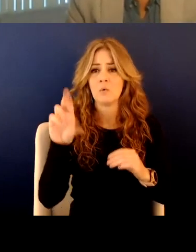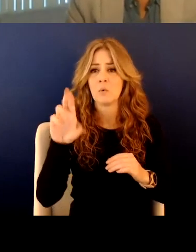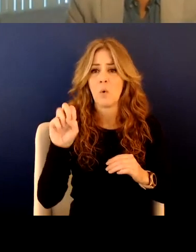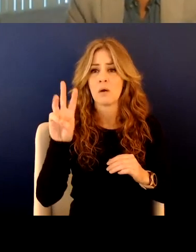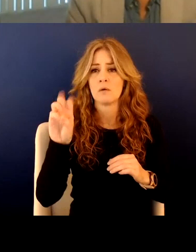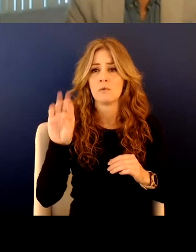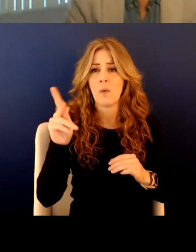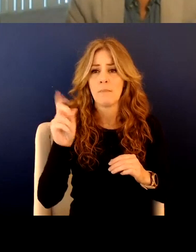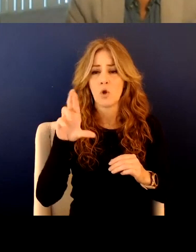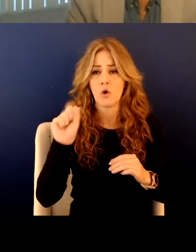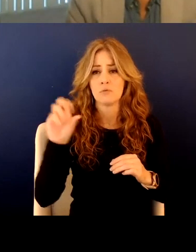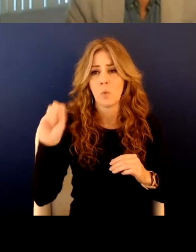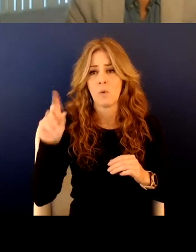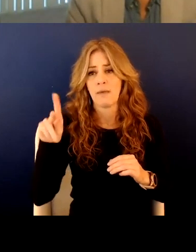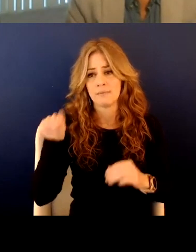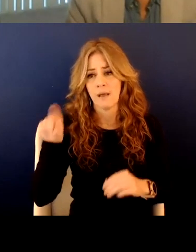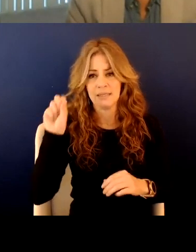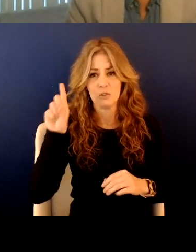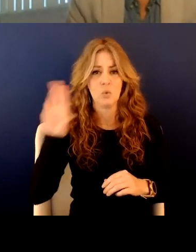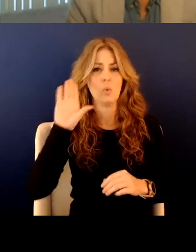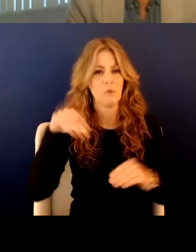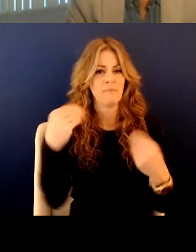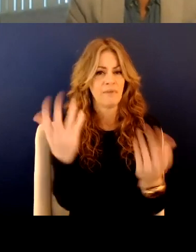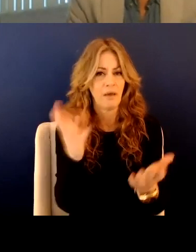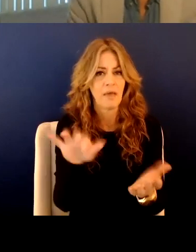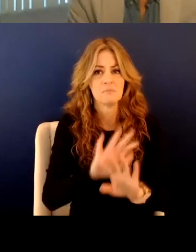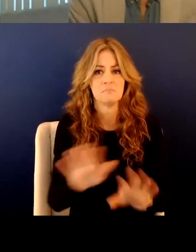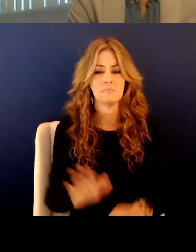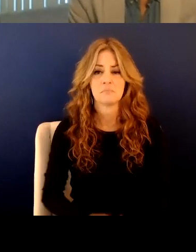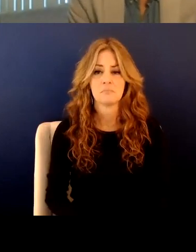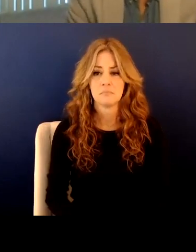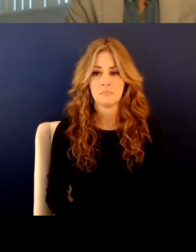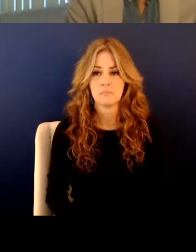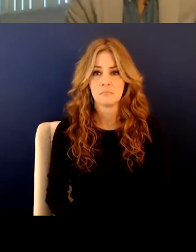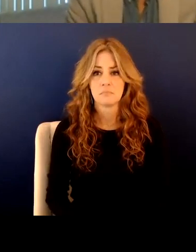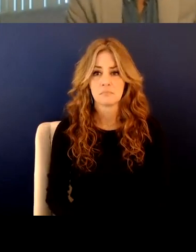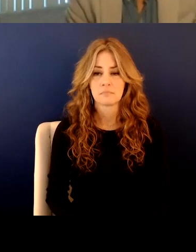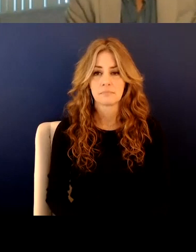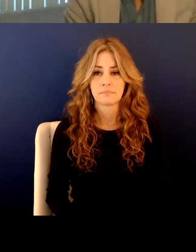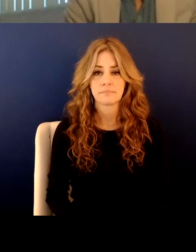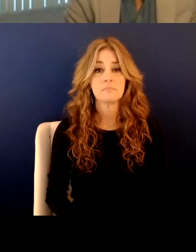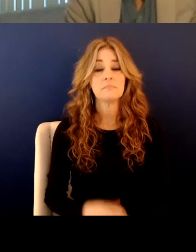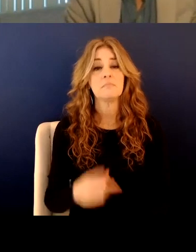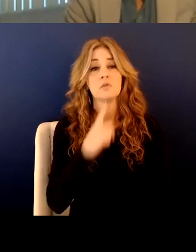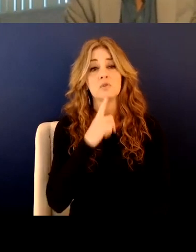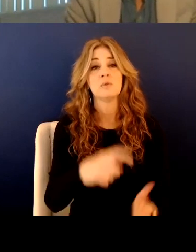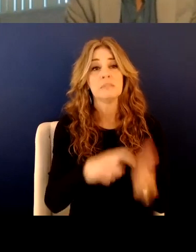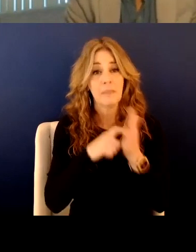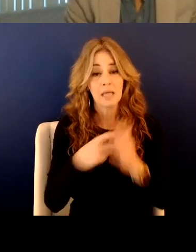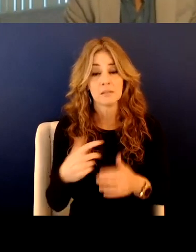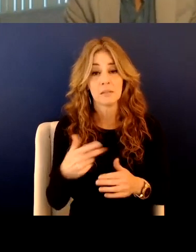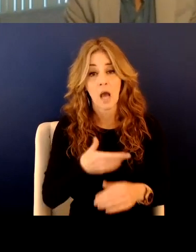ncowebinars.ou.edu. We are going to provide you with that. So how was your demand to hire 3